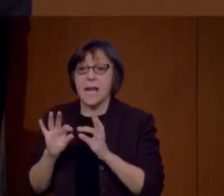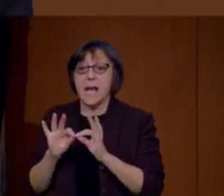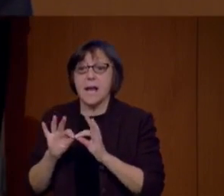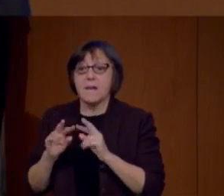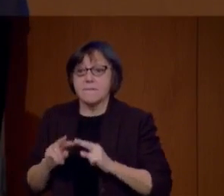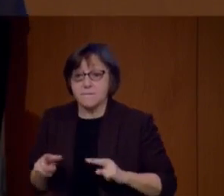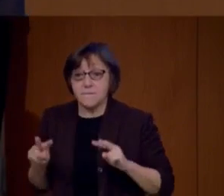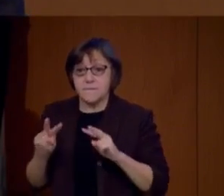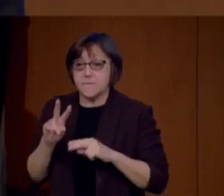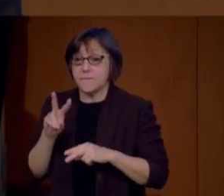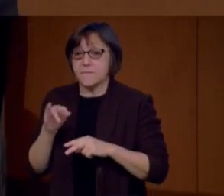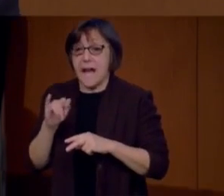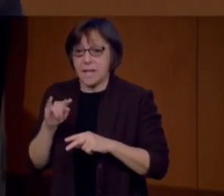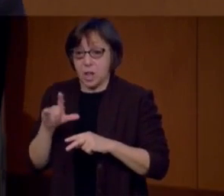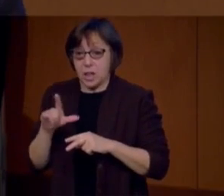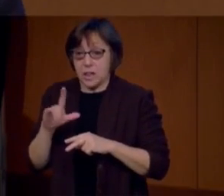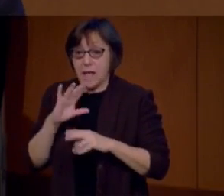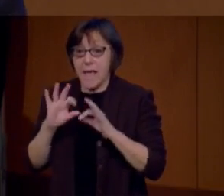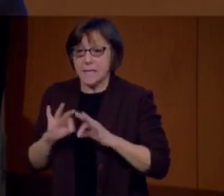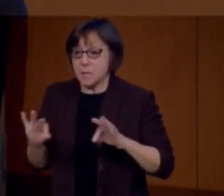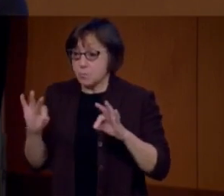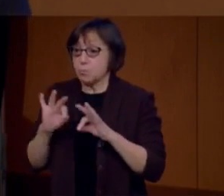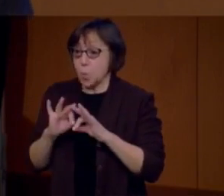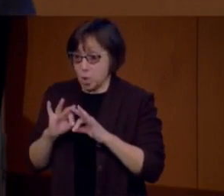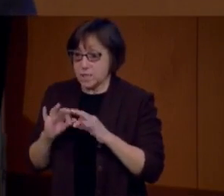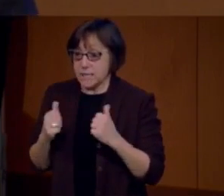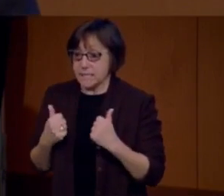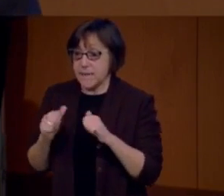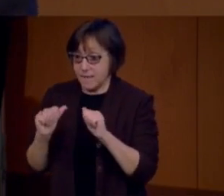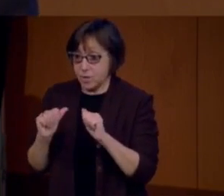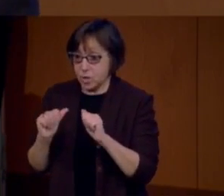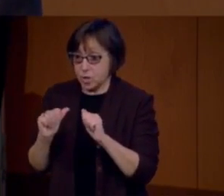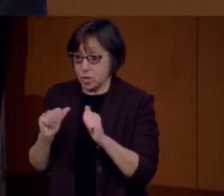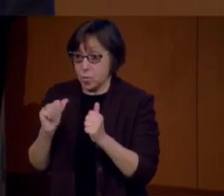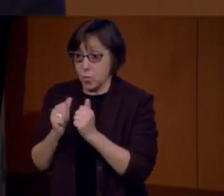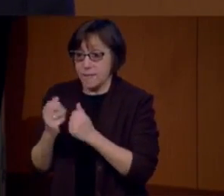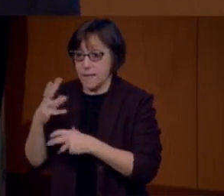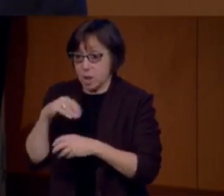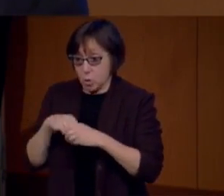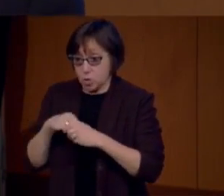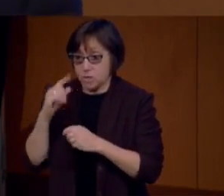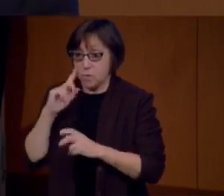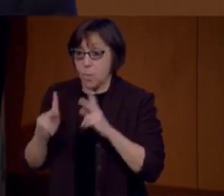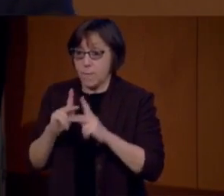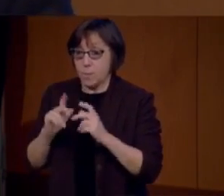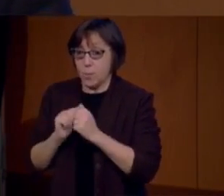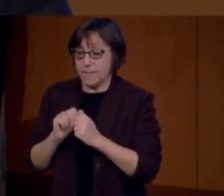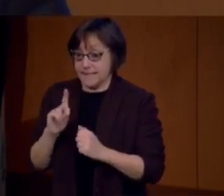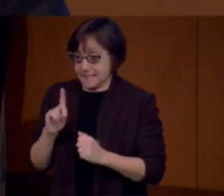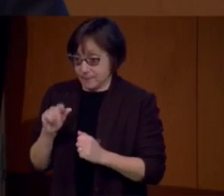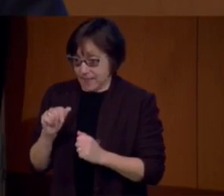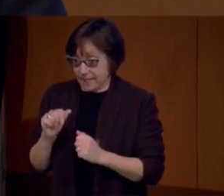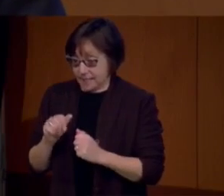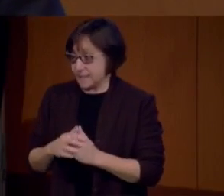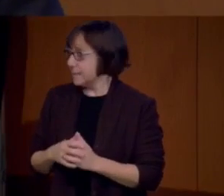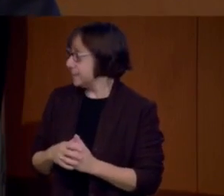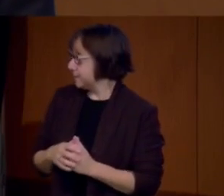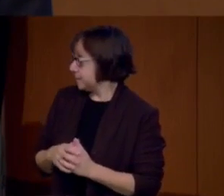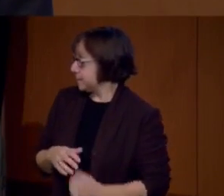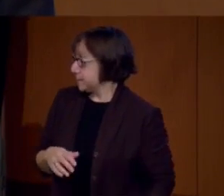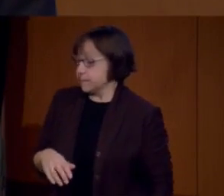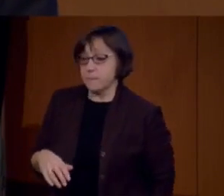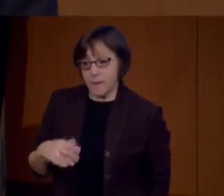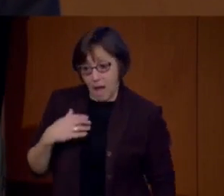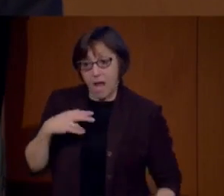important endeavor in terms of inclusion of people with disabilities. I have read up